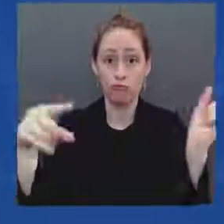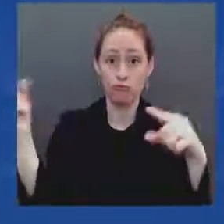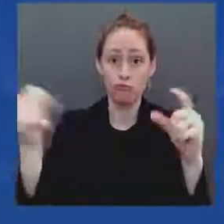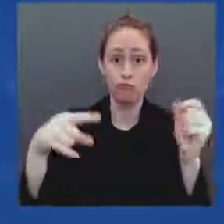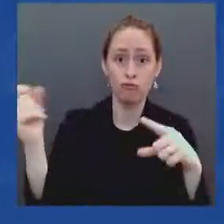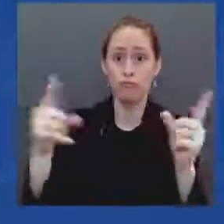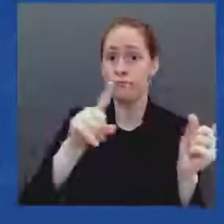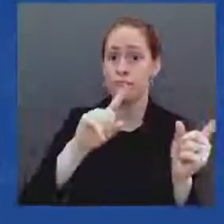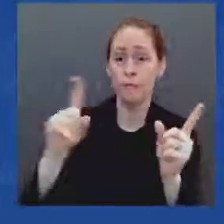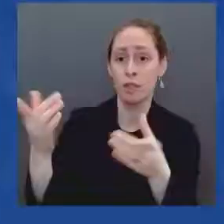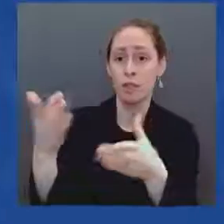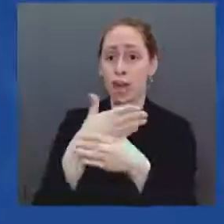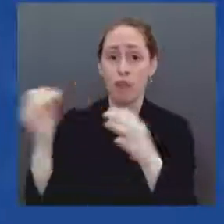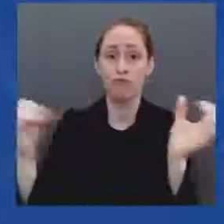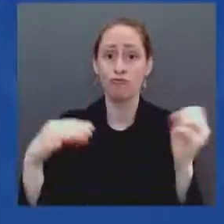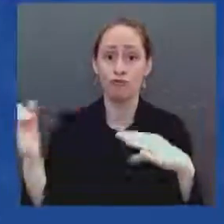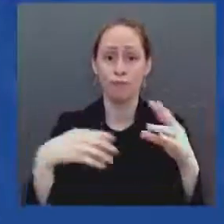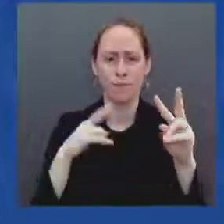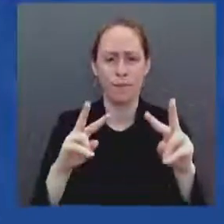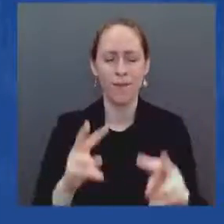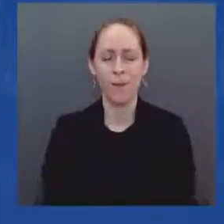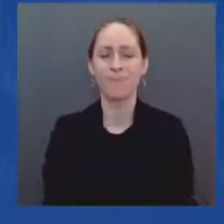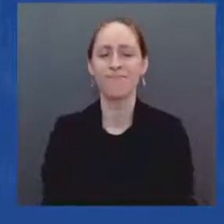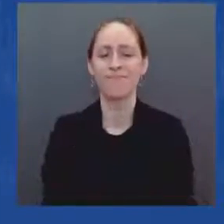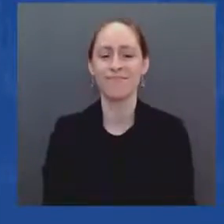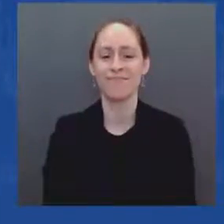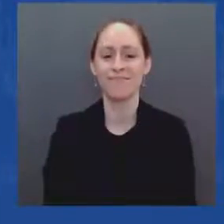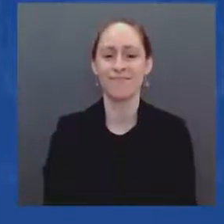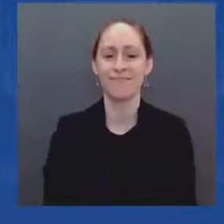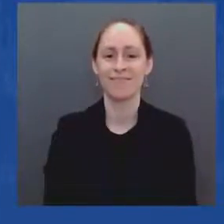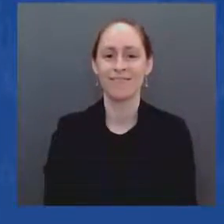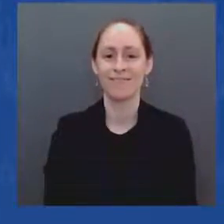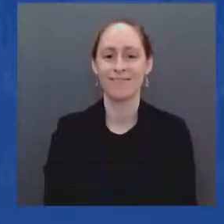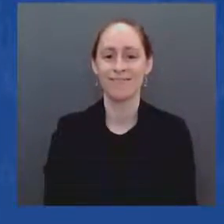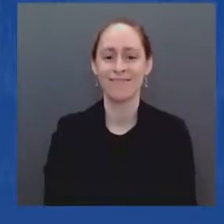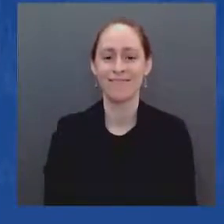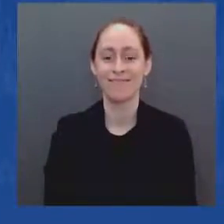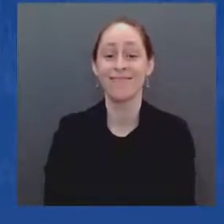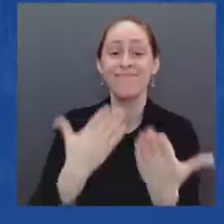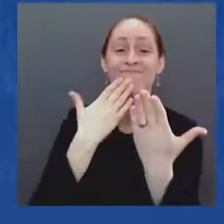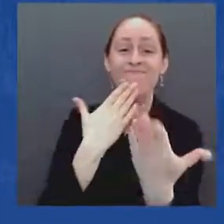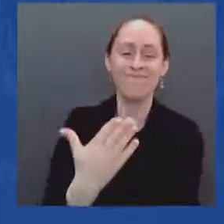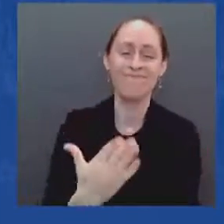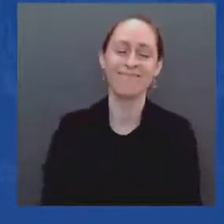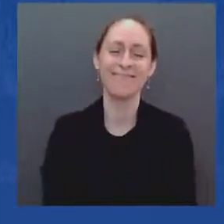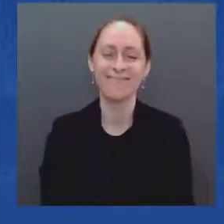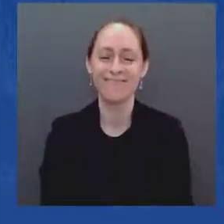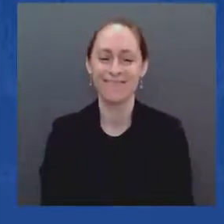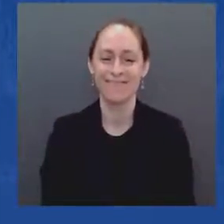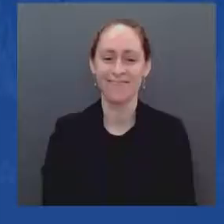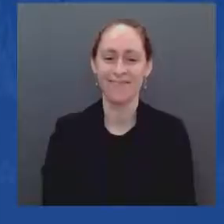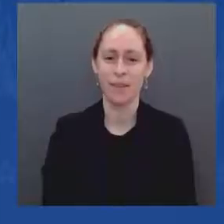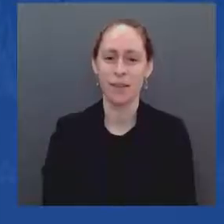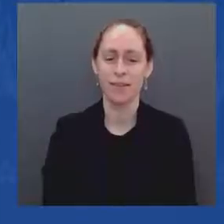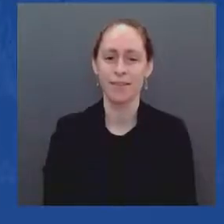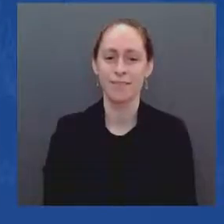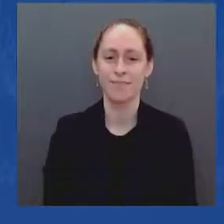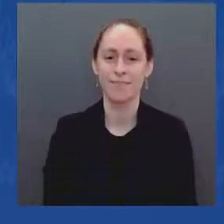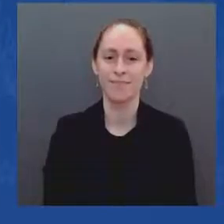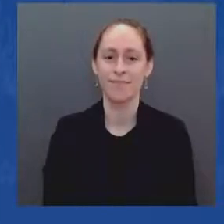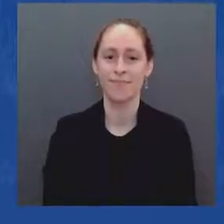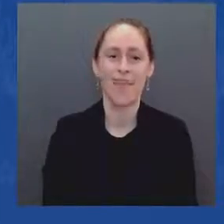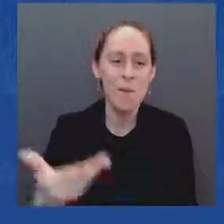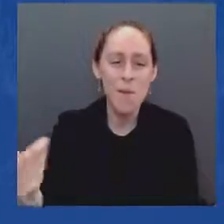yield to the Vice President. Thank you, Mr. President. Again. Welcome, everyone. I trust you had a wonderful evening last night. I